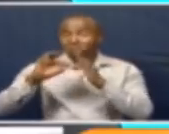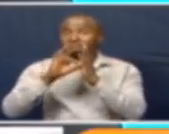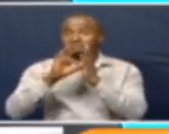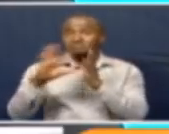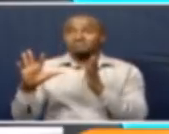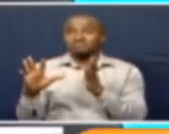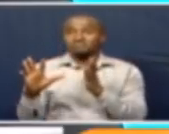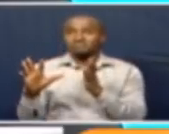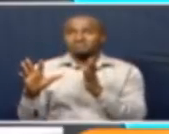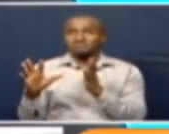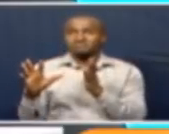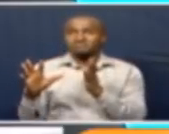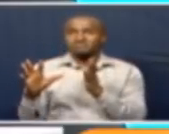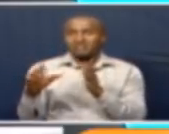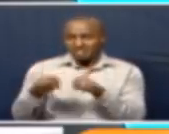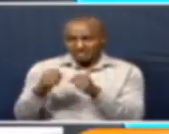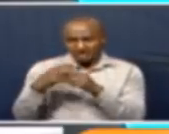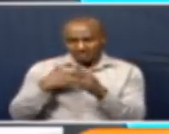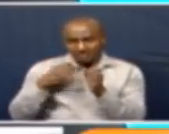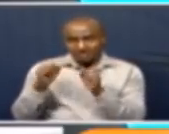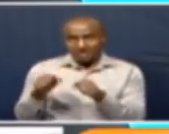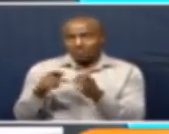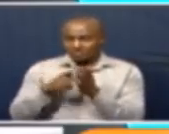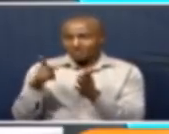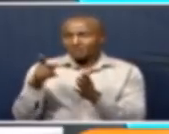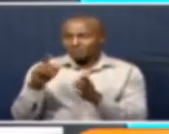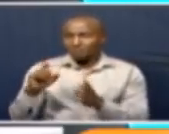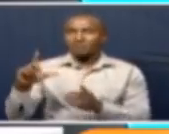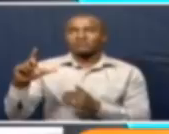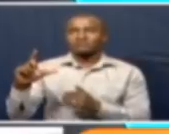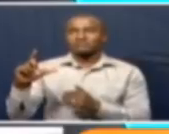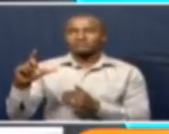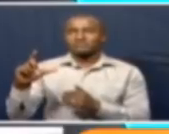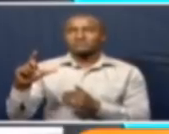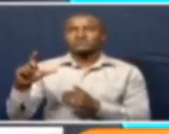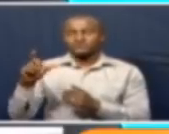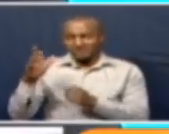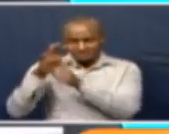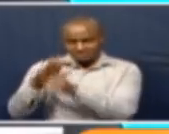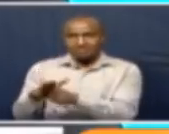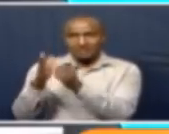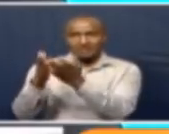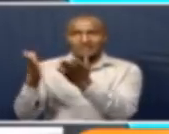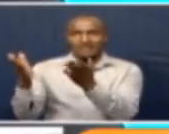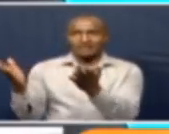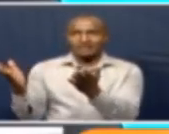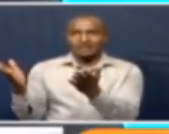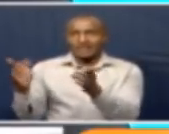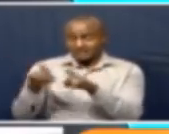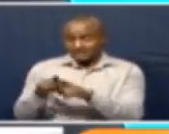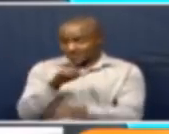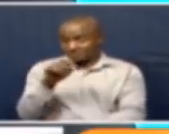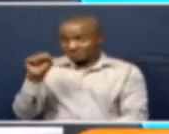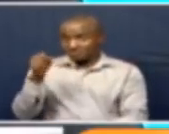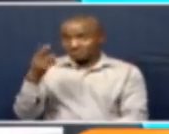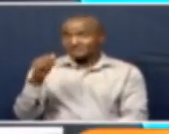they might spoil our name, let's pay them more. So you face a lot of discrimination. And like Sheila said,